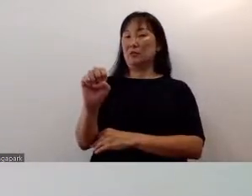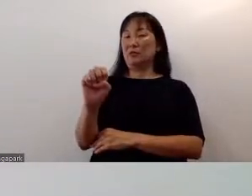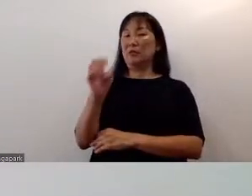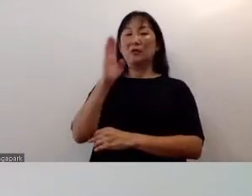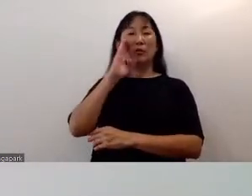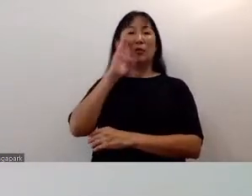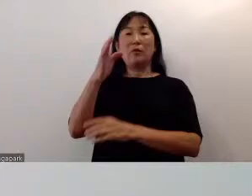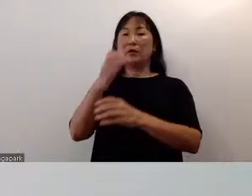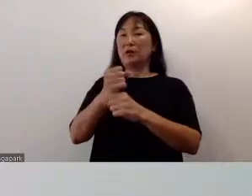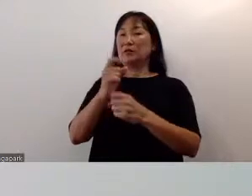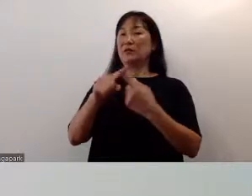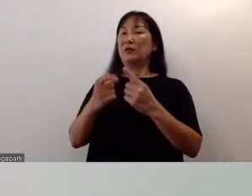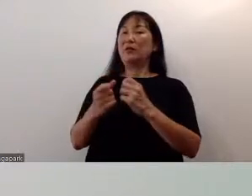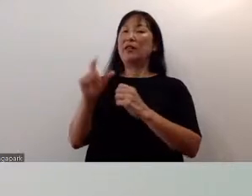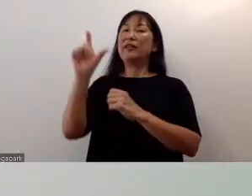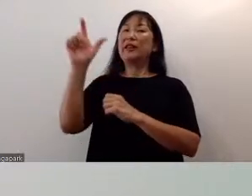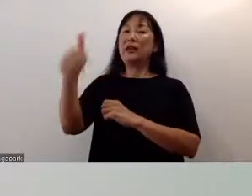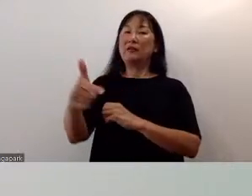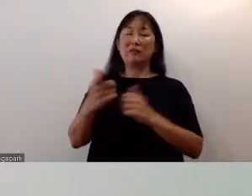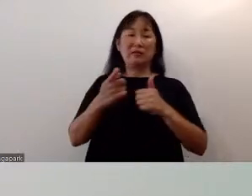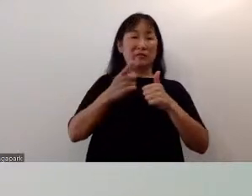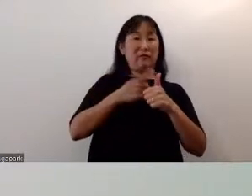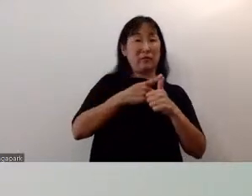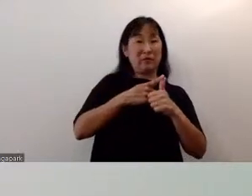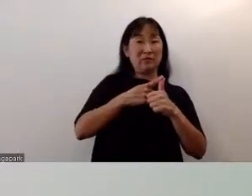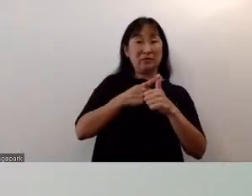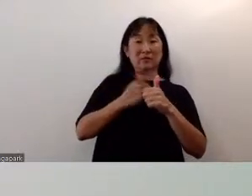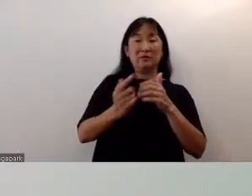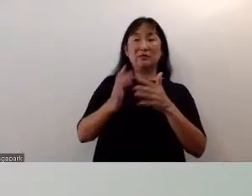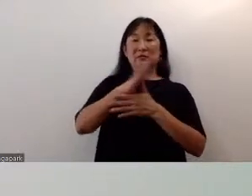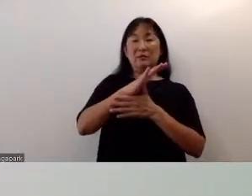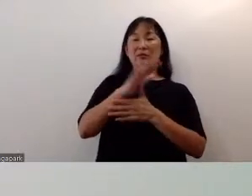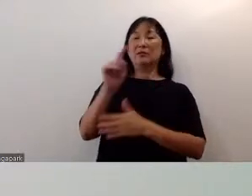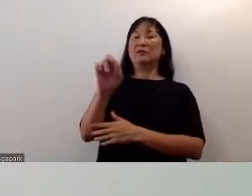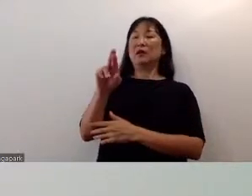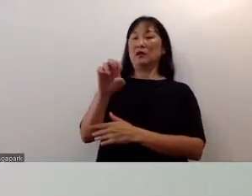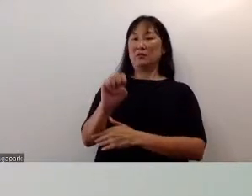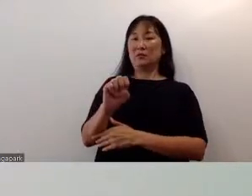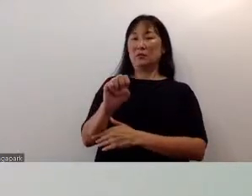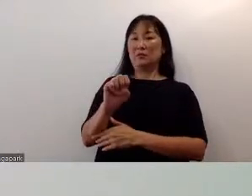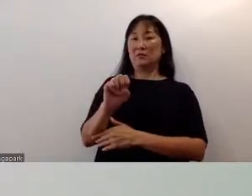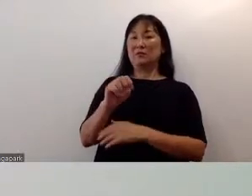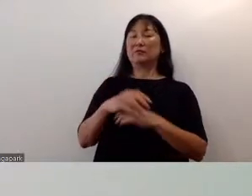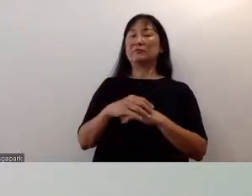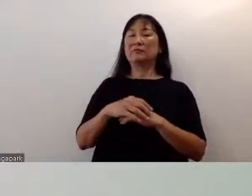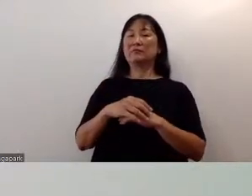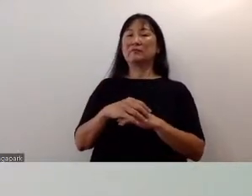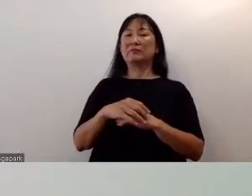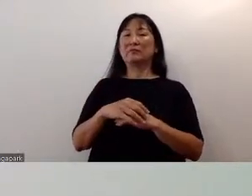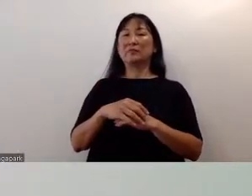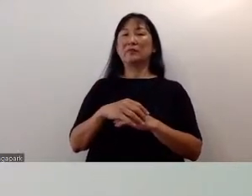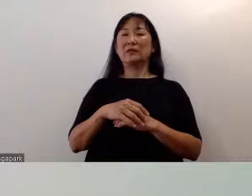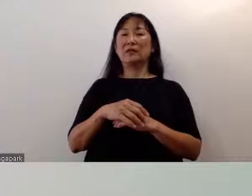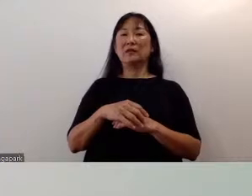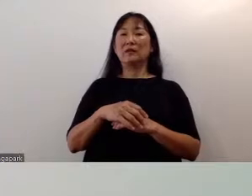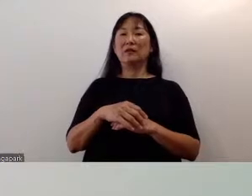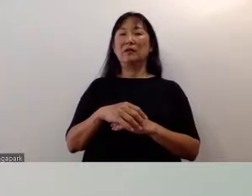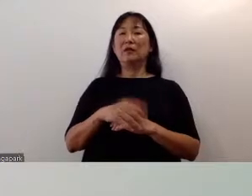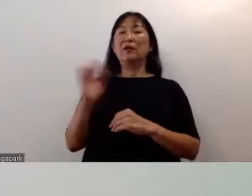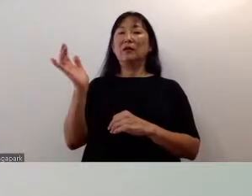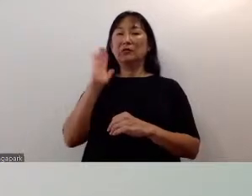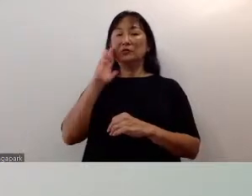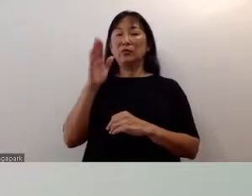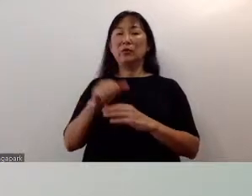later in the year because they're going to process tenured first, then they'll do non-tenured. Alongside with the non-tenured Form 5s, they're going to be transmitting